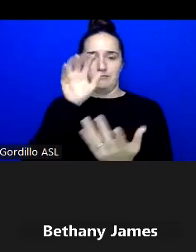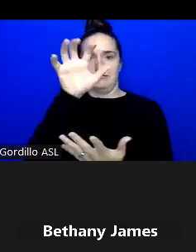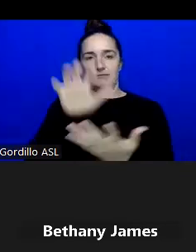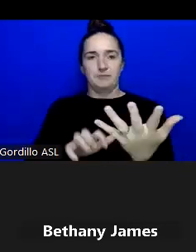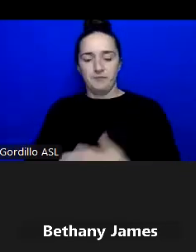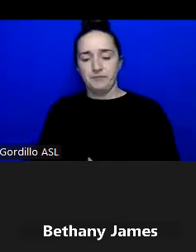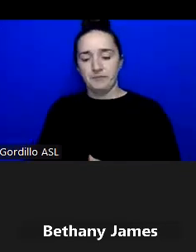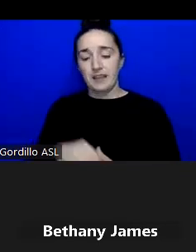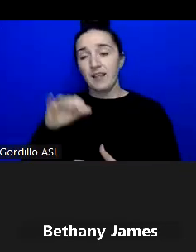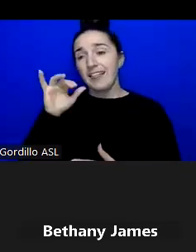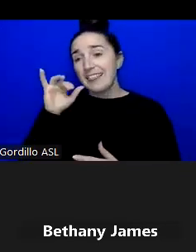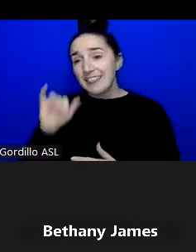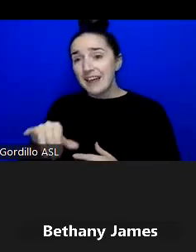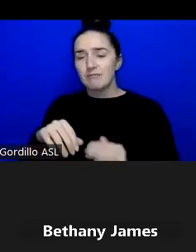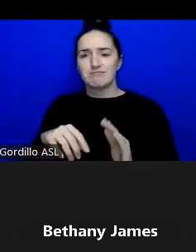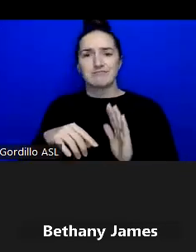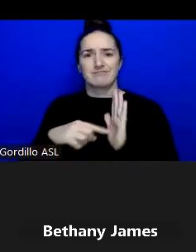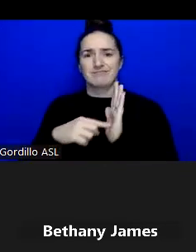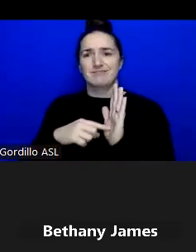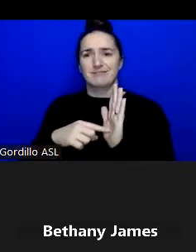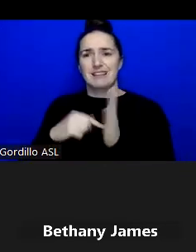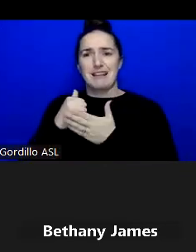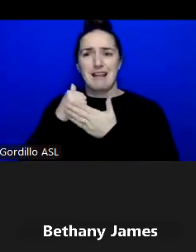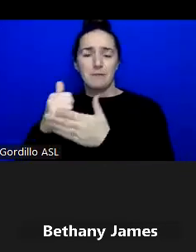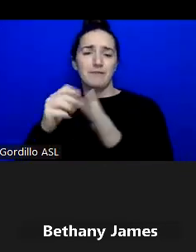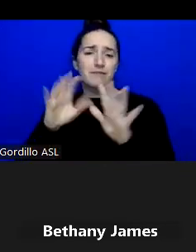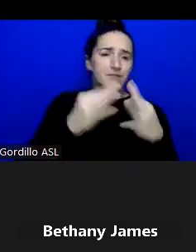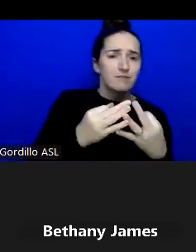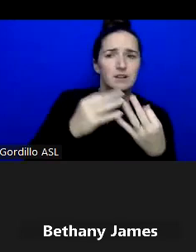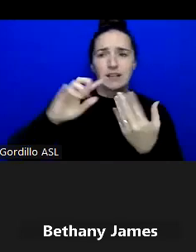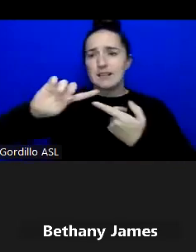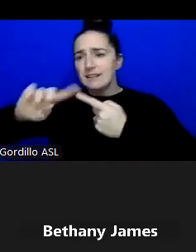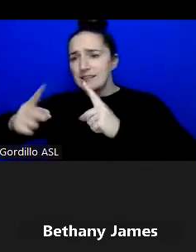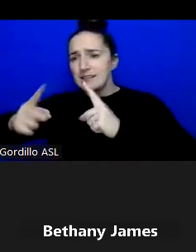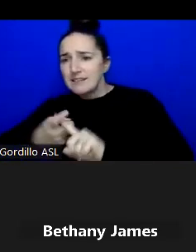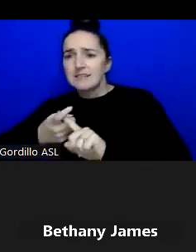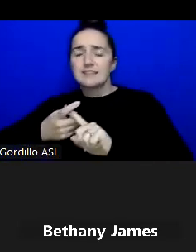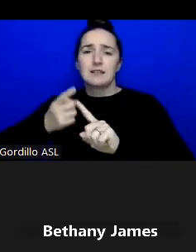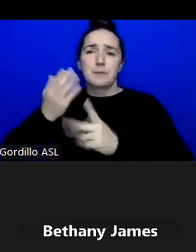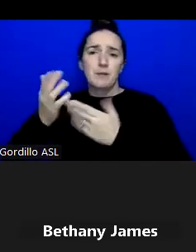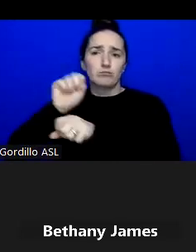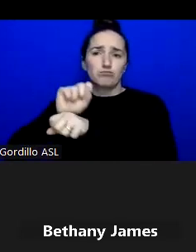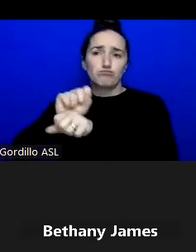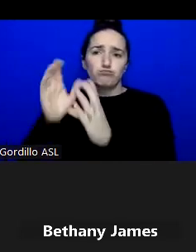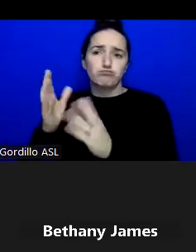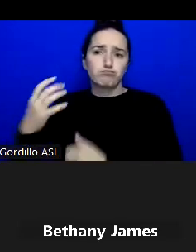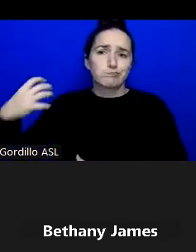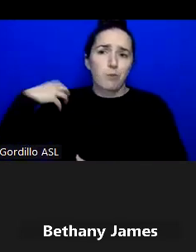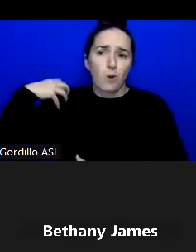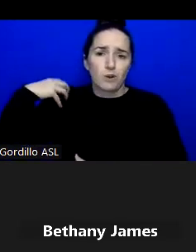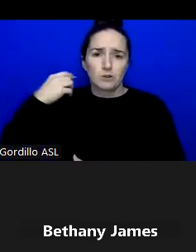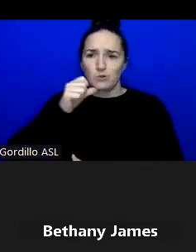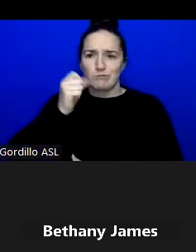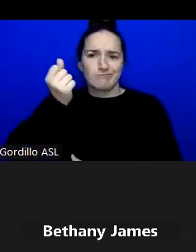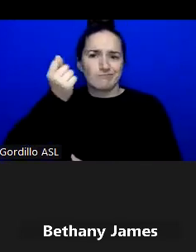even an employer that doesn't really understand the impact that that hearing loss can have on that individual. We also want